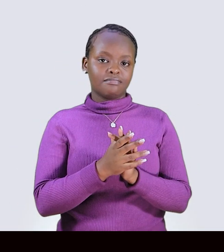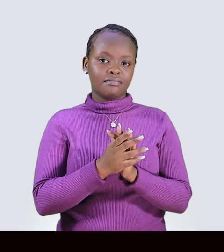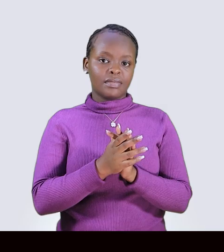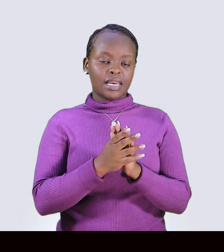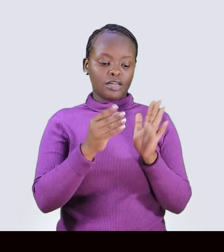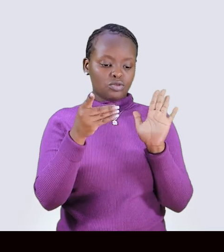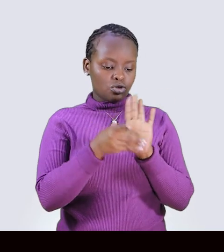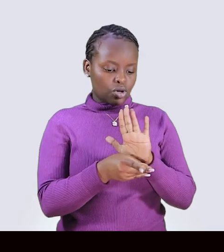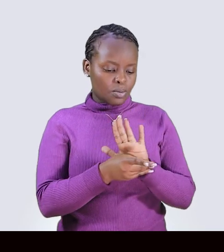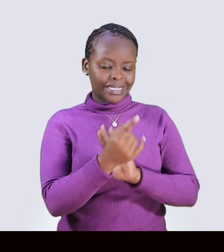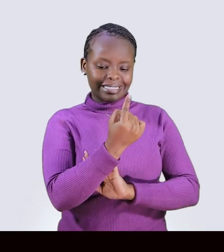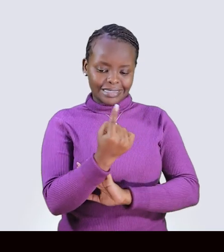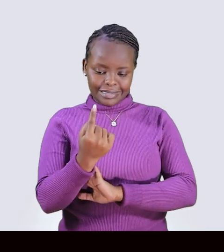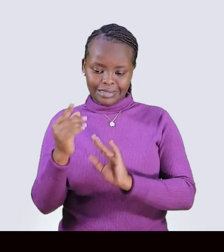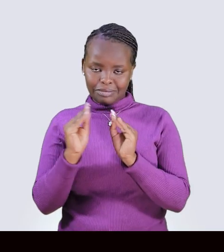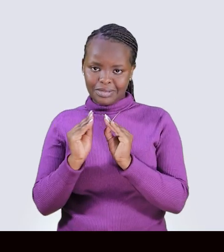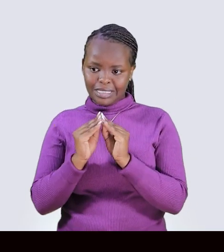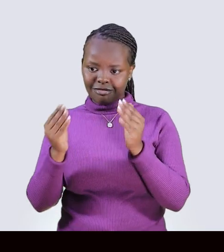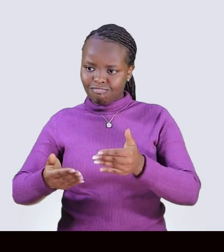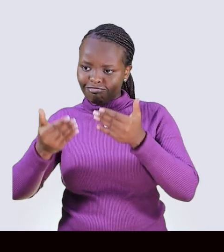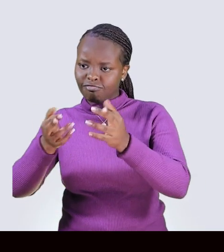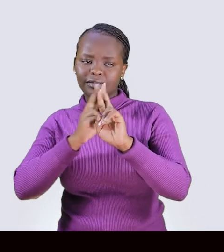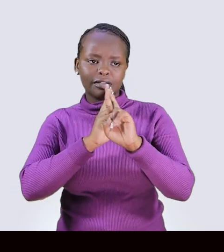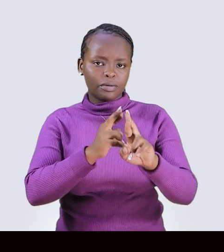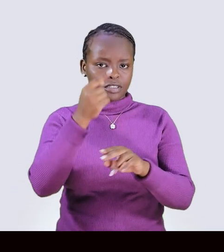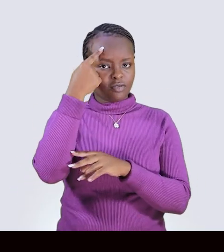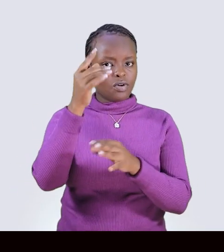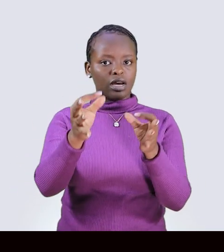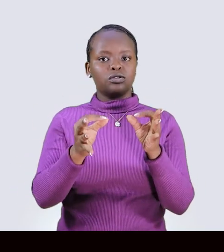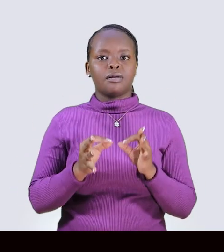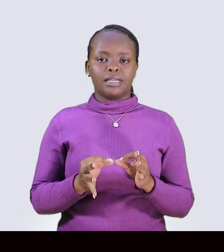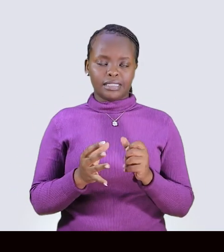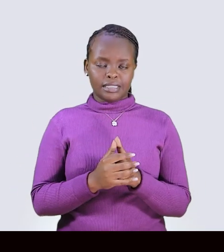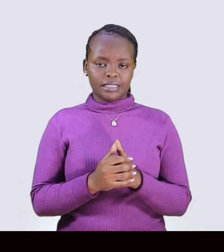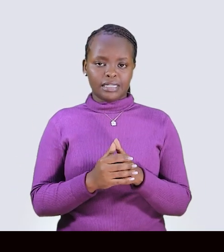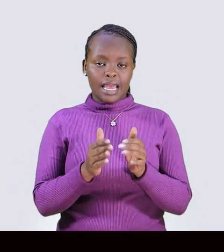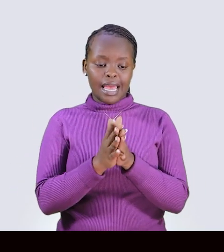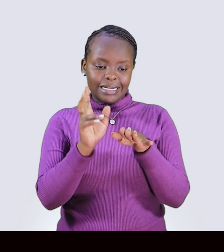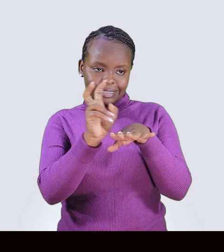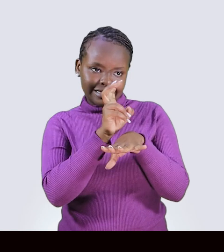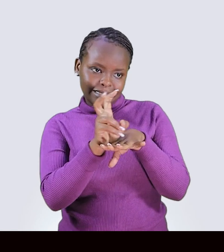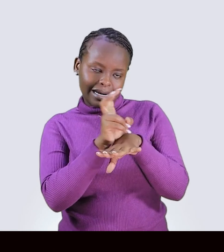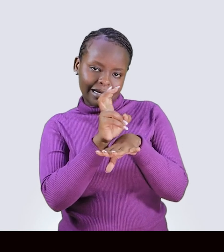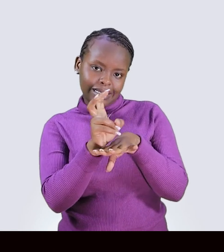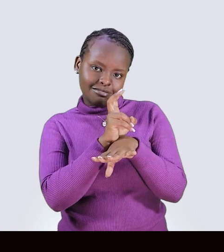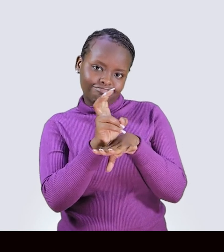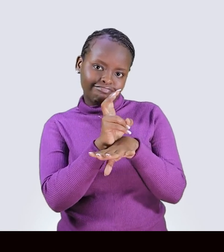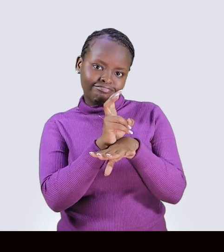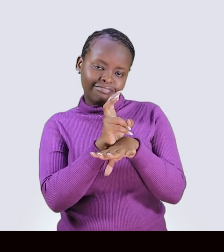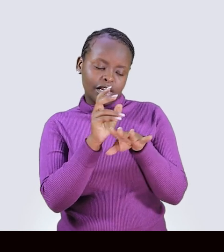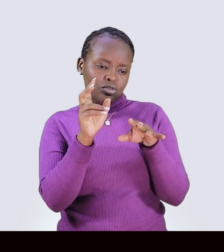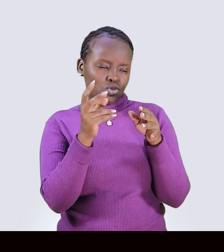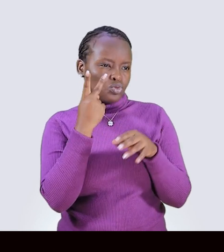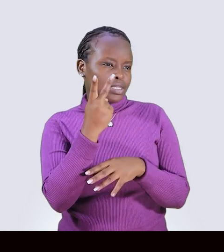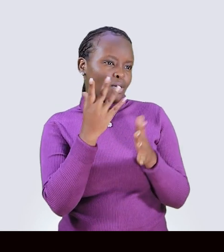document every meeting, submission, and response for accountability, and tracking logs to monitor whether